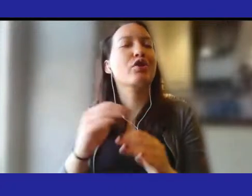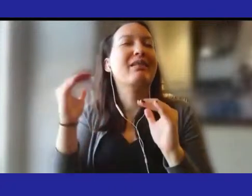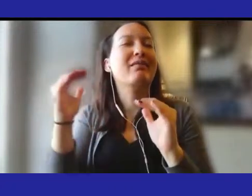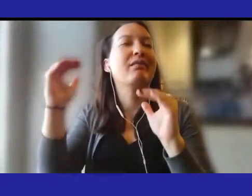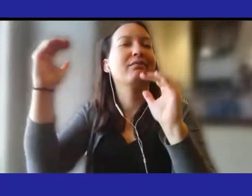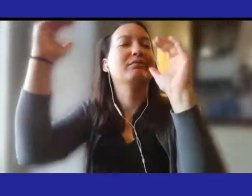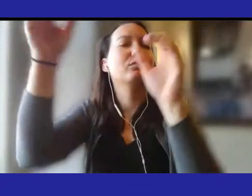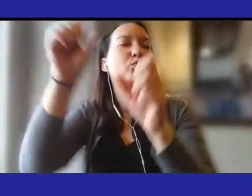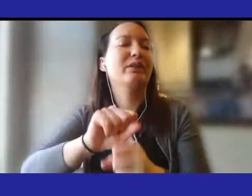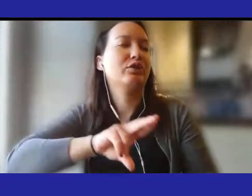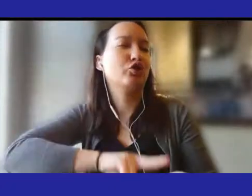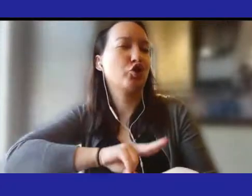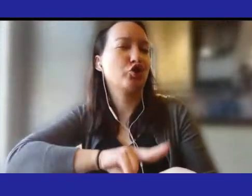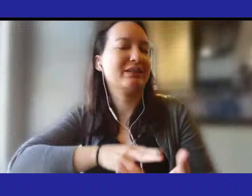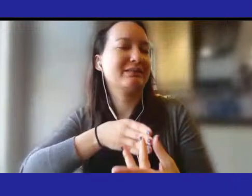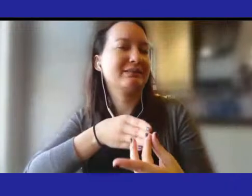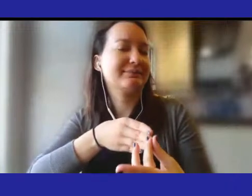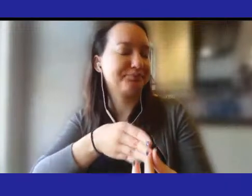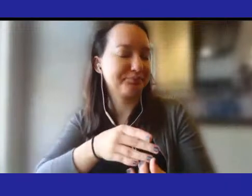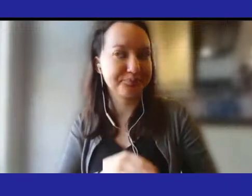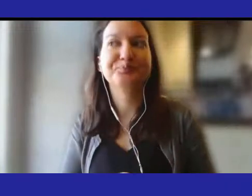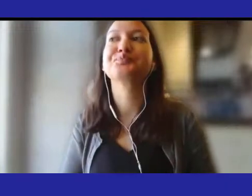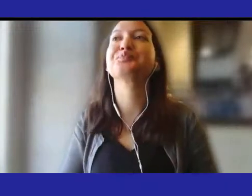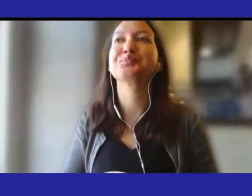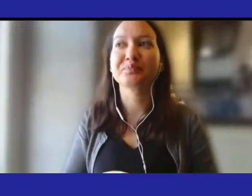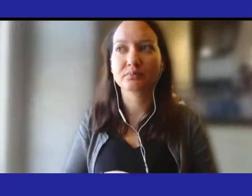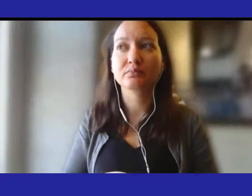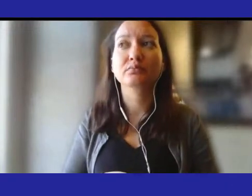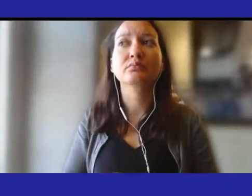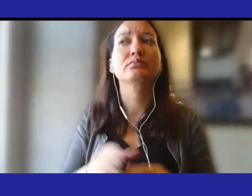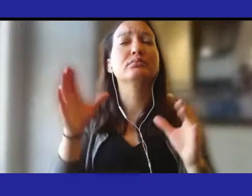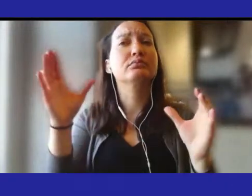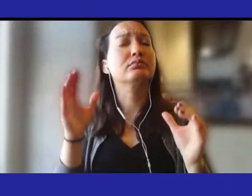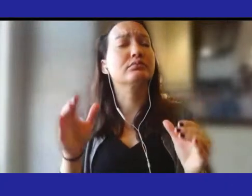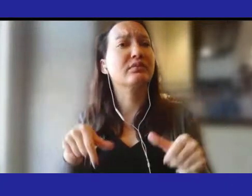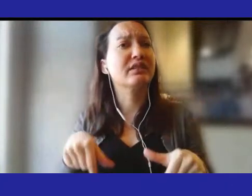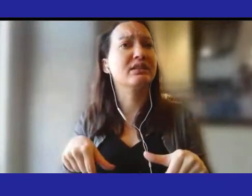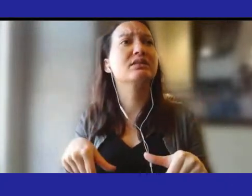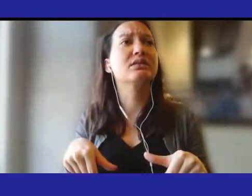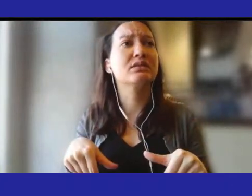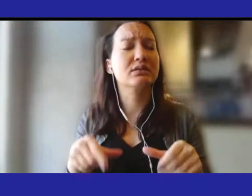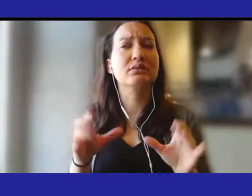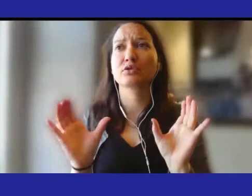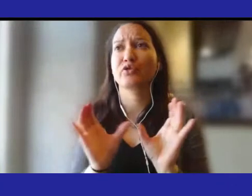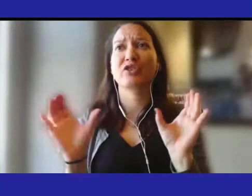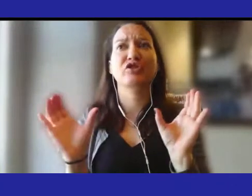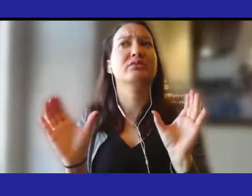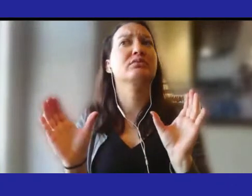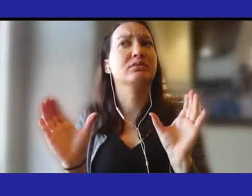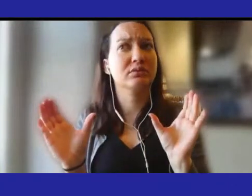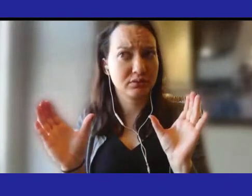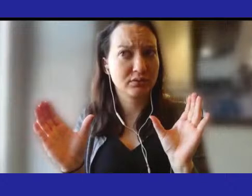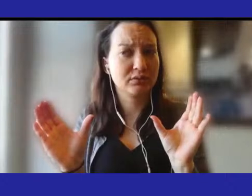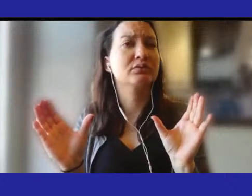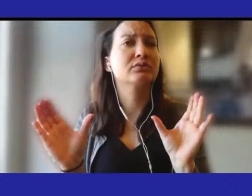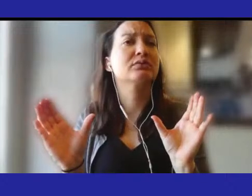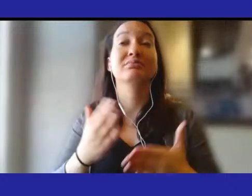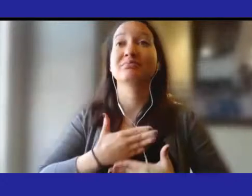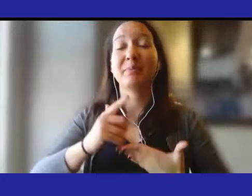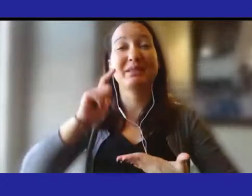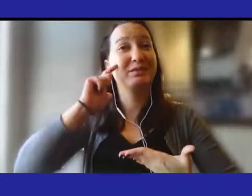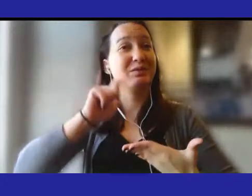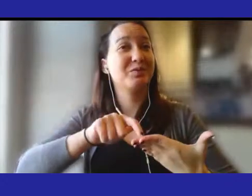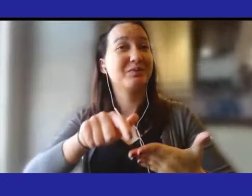the leadership side, but also on this whole issue of certification. And I'm glad to see that you had a lot